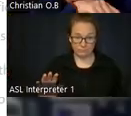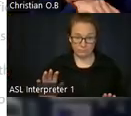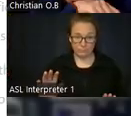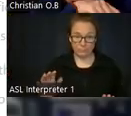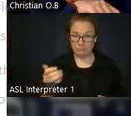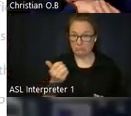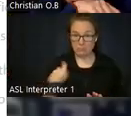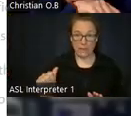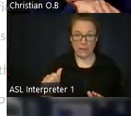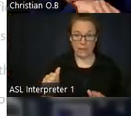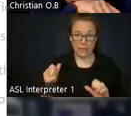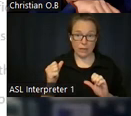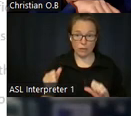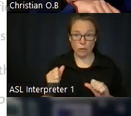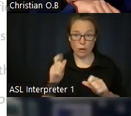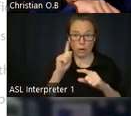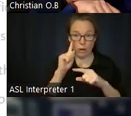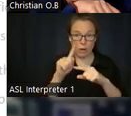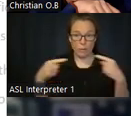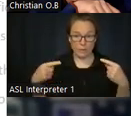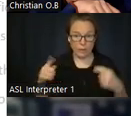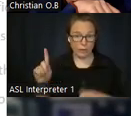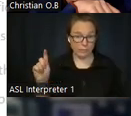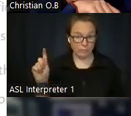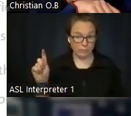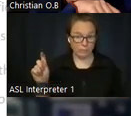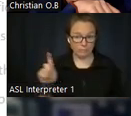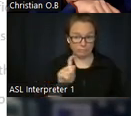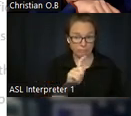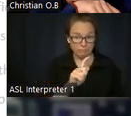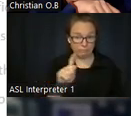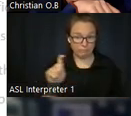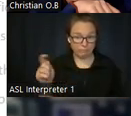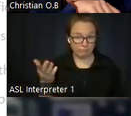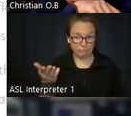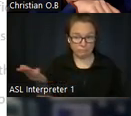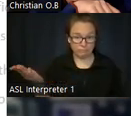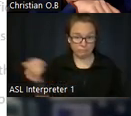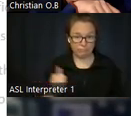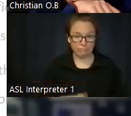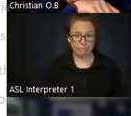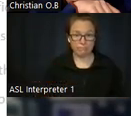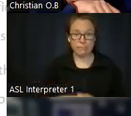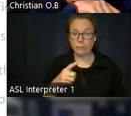there any strong opposition to the changing of or the addition to